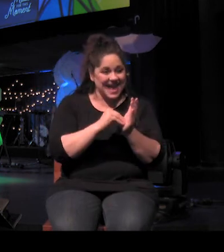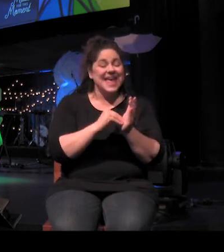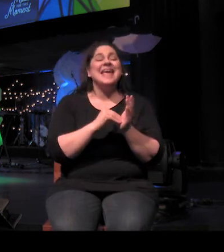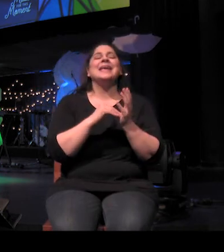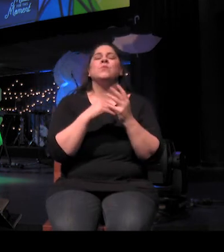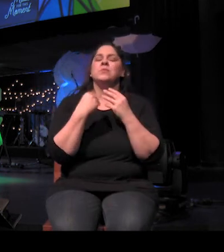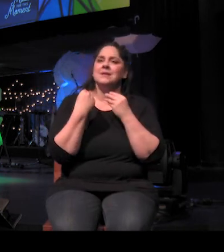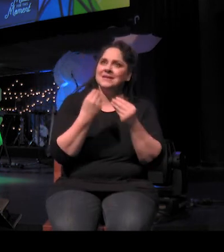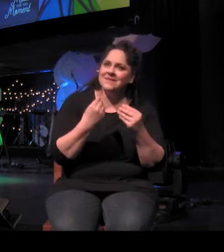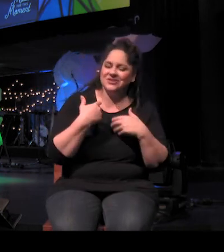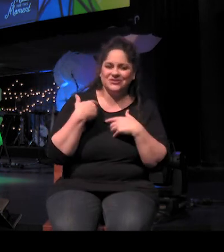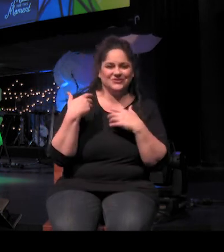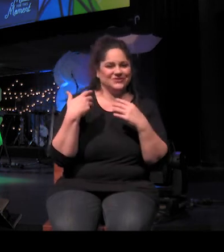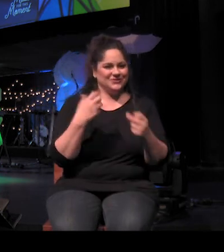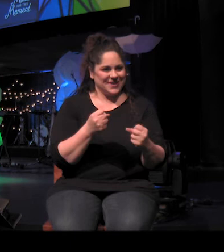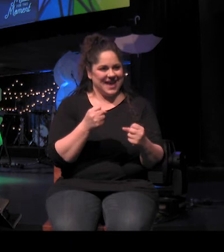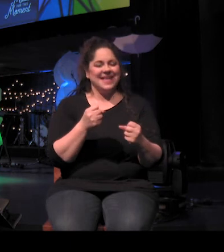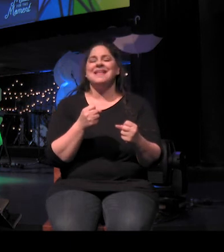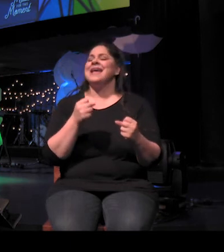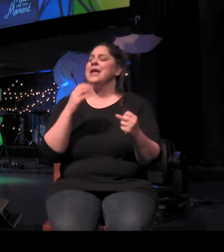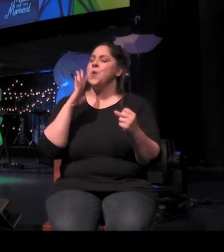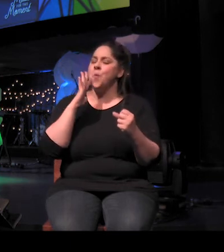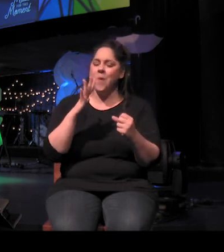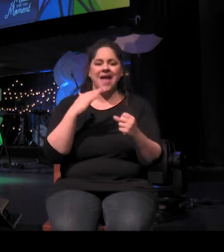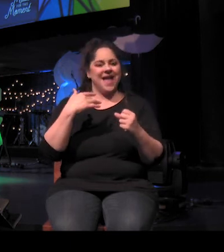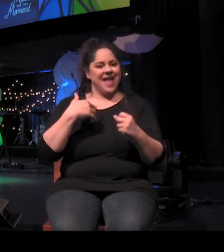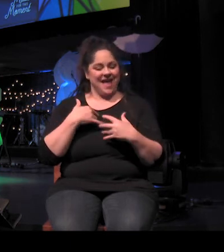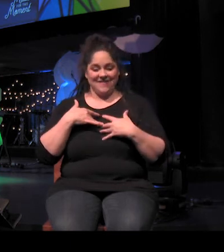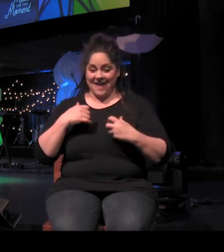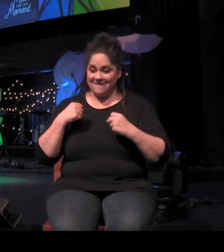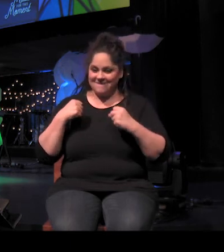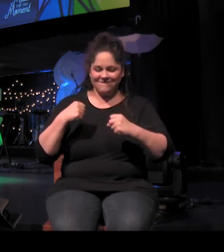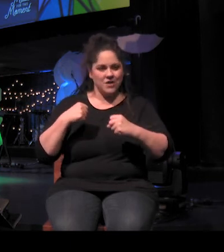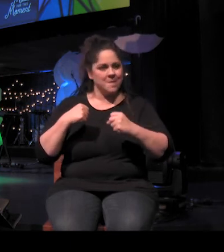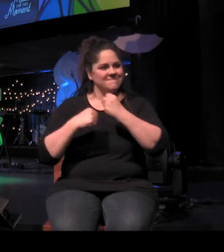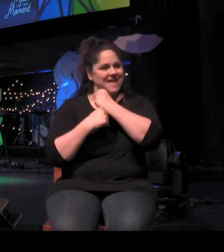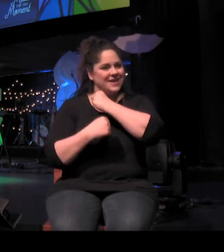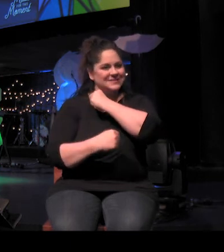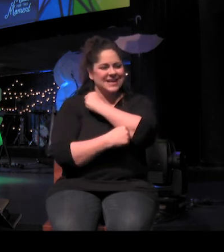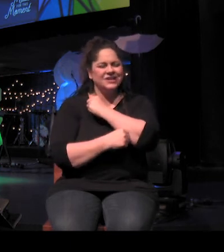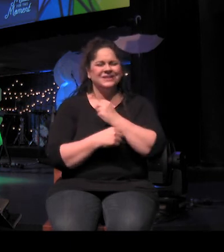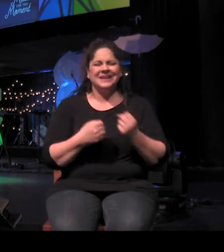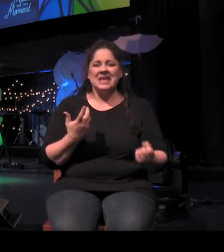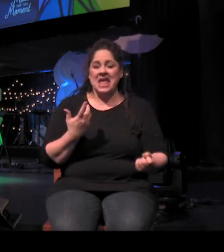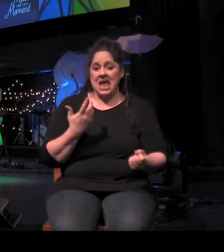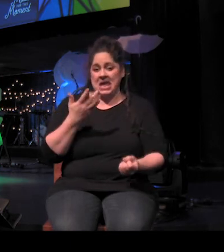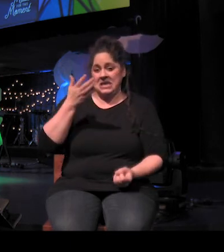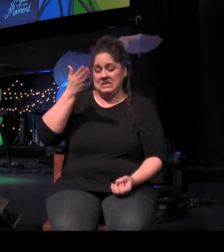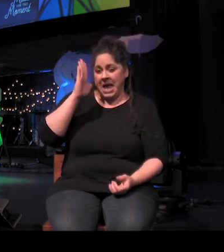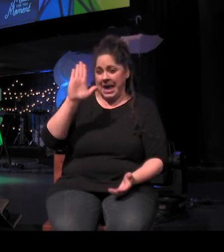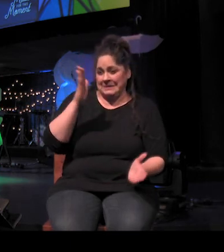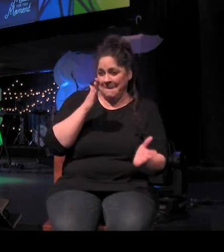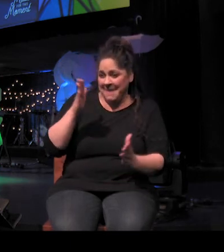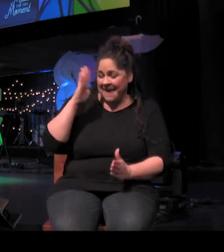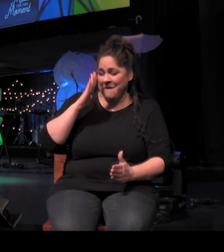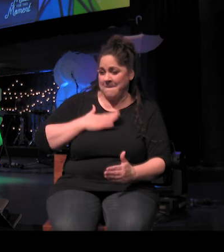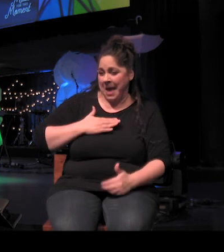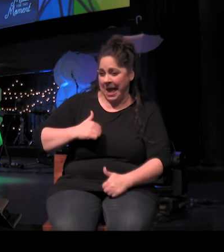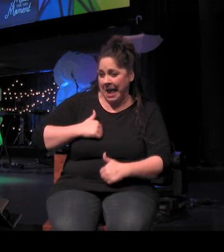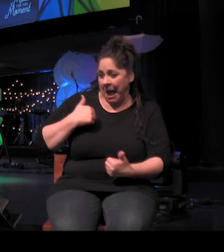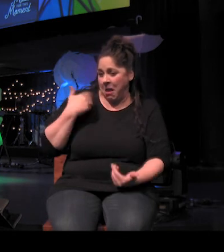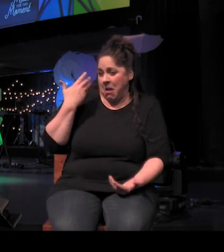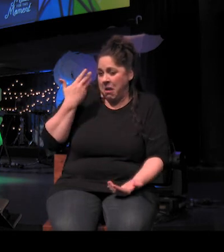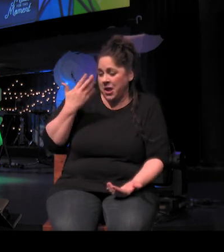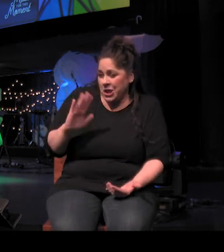he will place you on a firm foundation. So many people say, what is God's will for my life? I just wanna know God's will for my